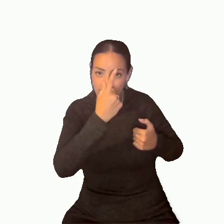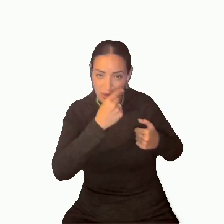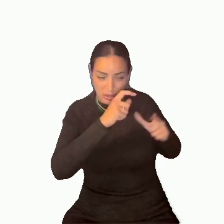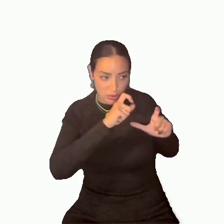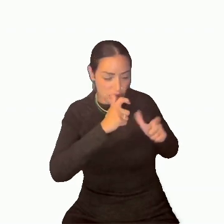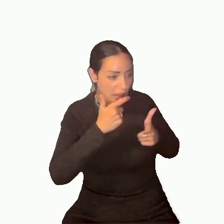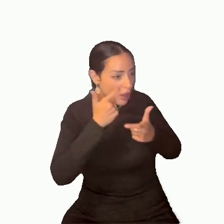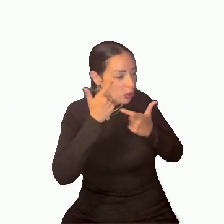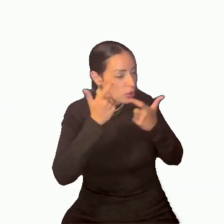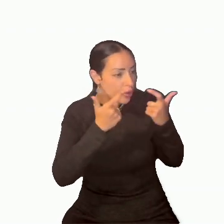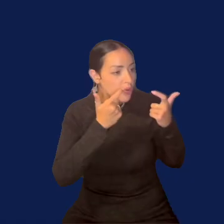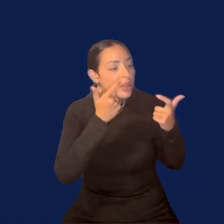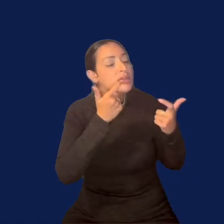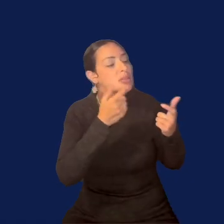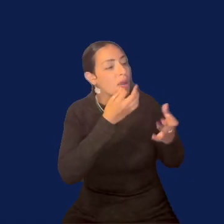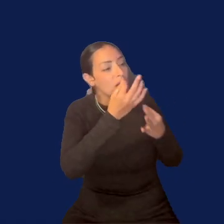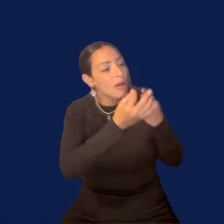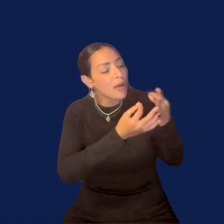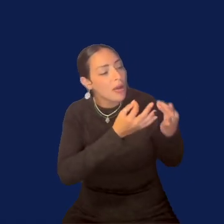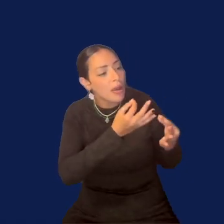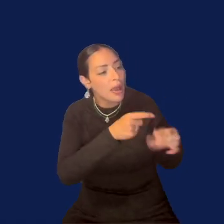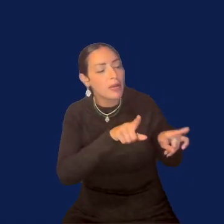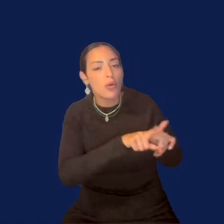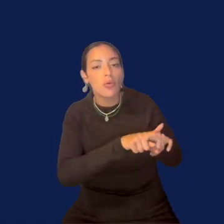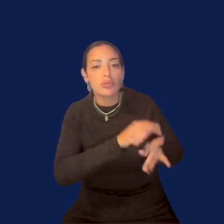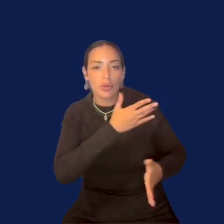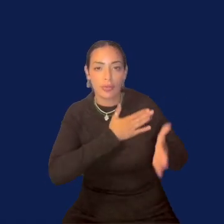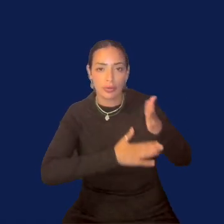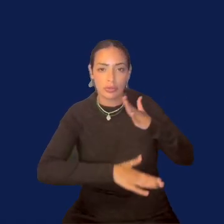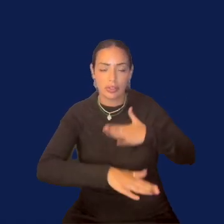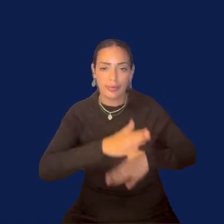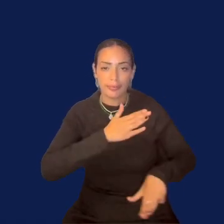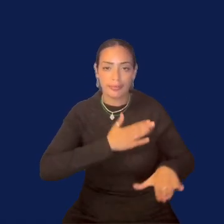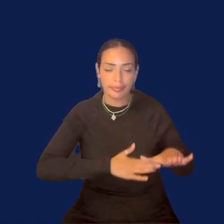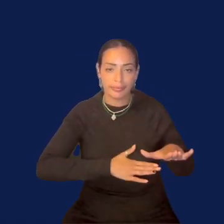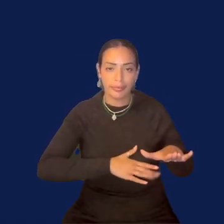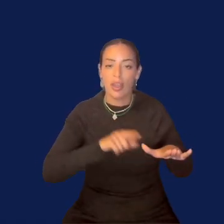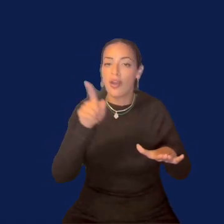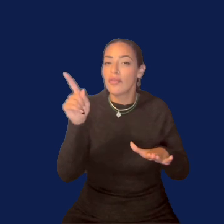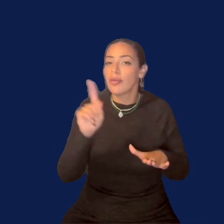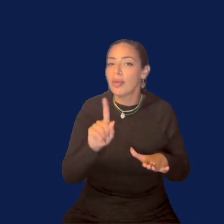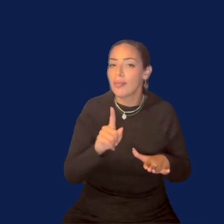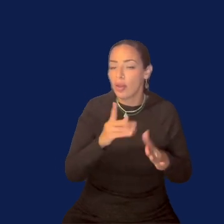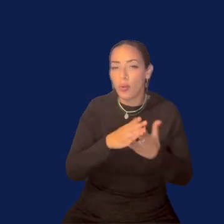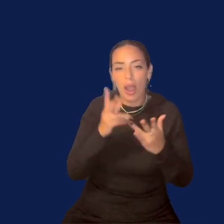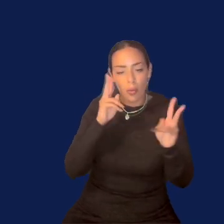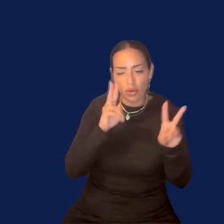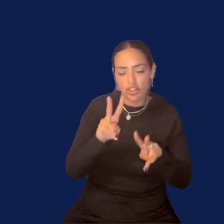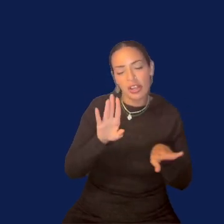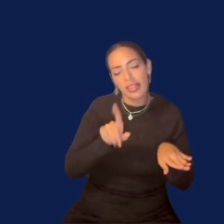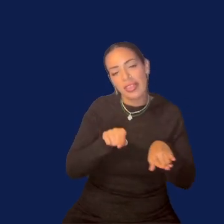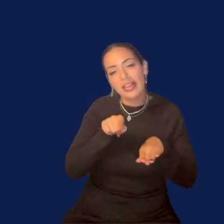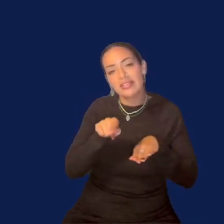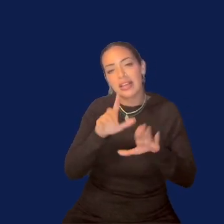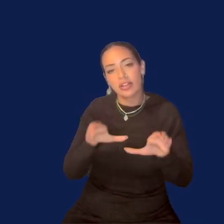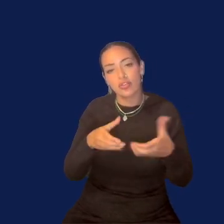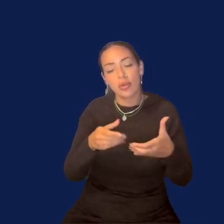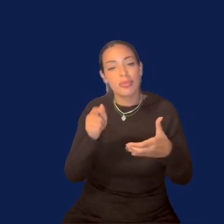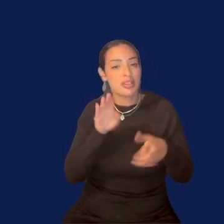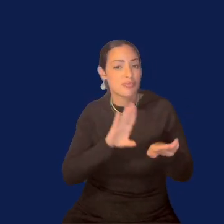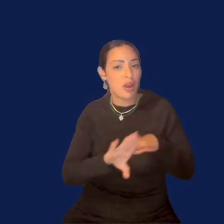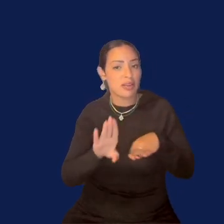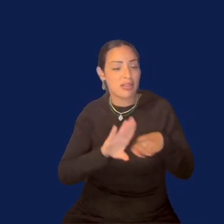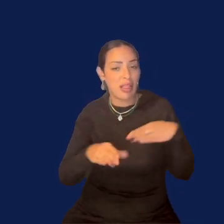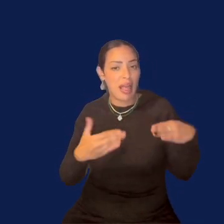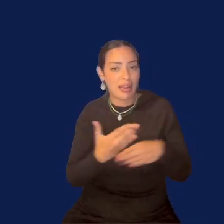curious and practice humility. For those of you who are accessing this training as a group, this practical activity can be a really useful